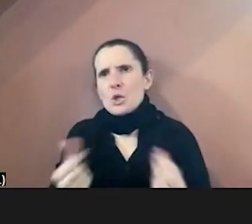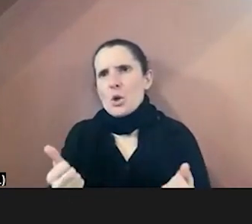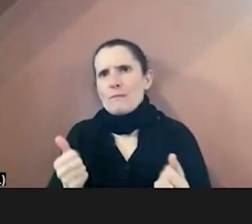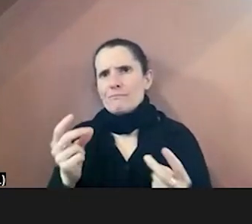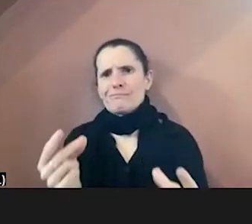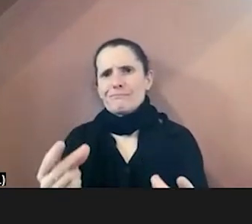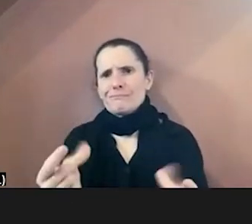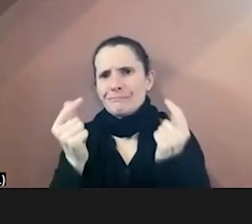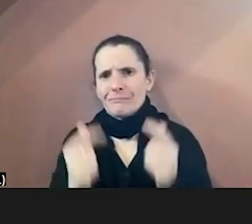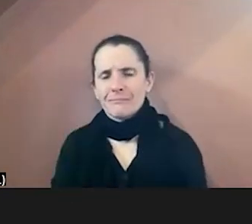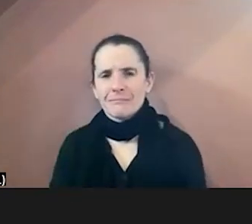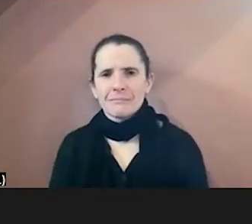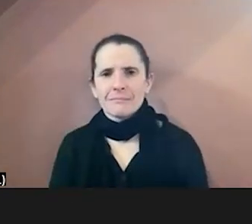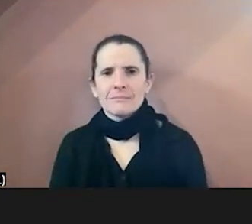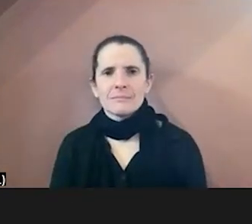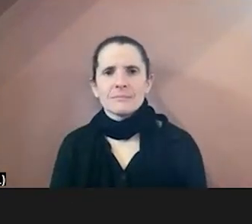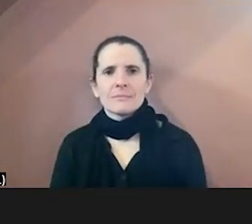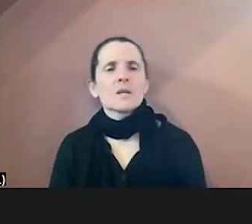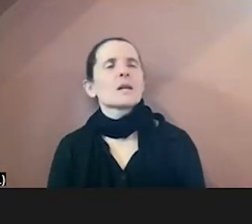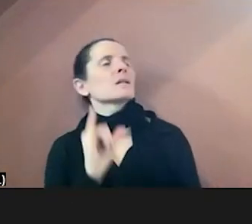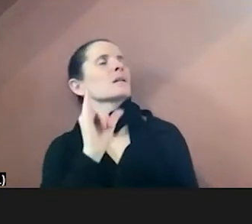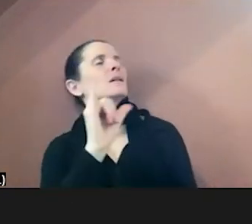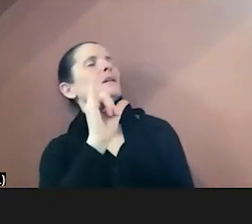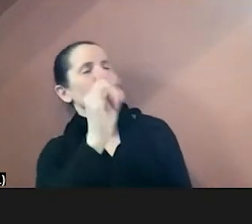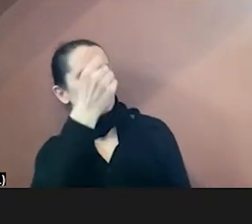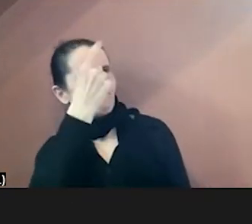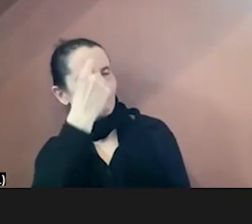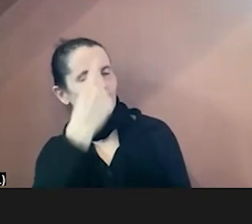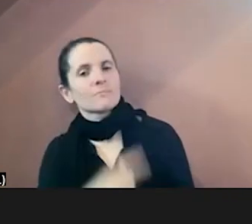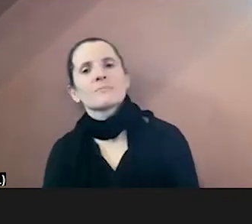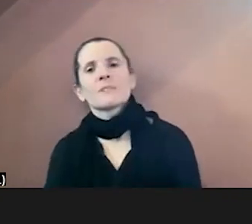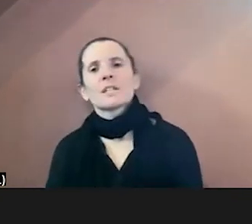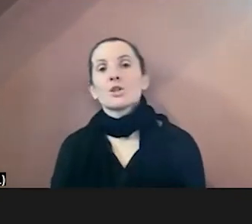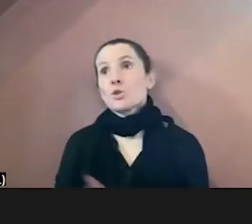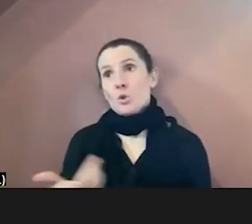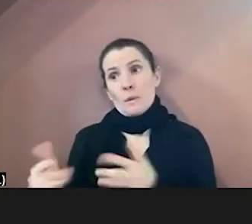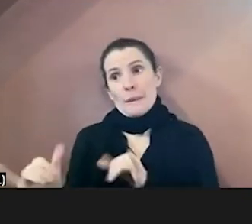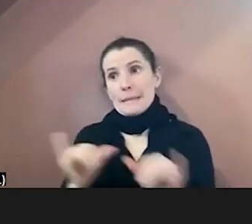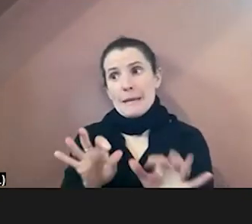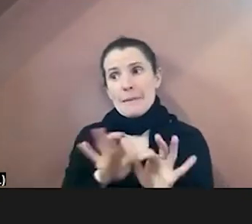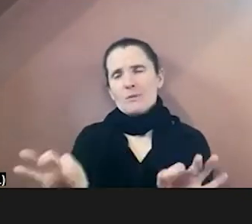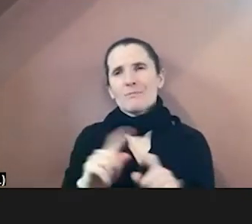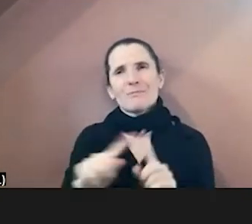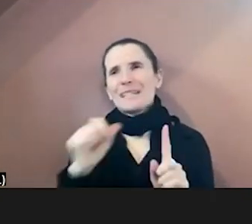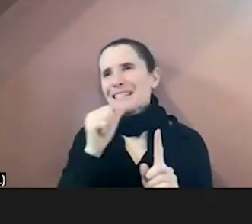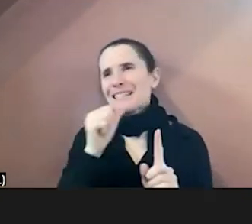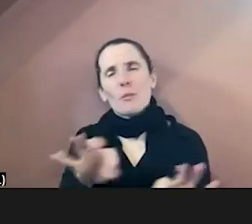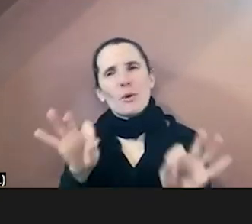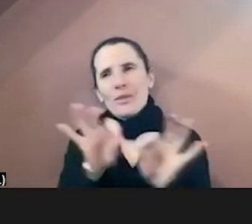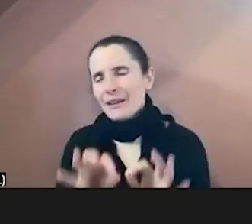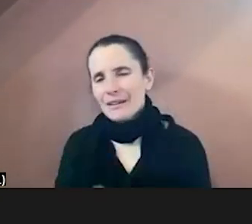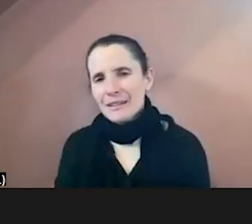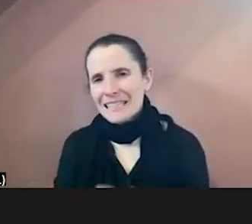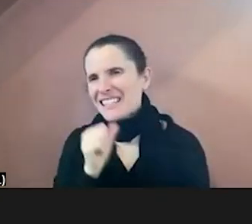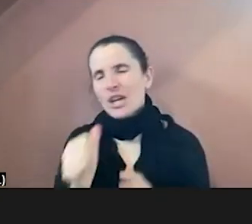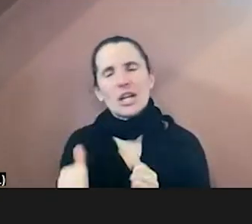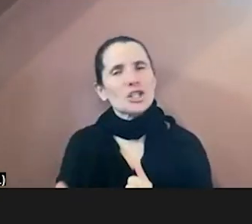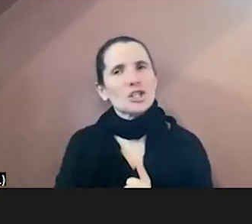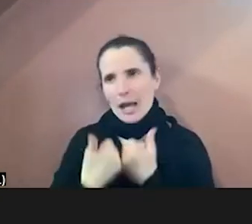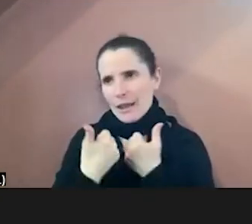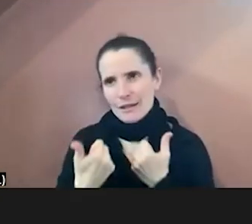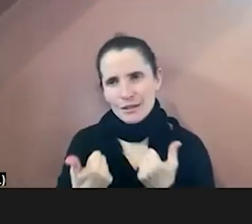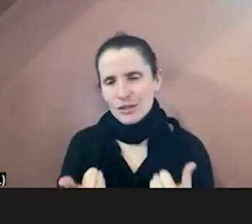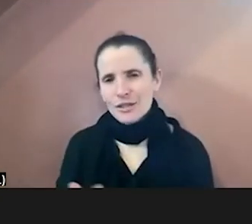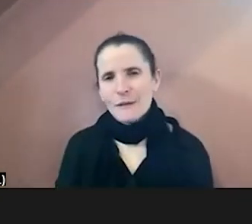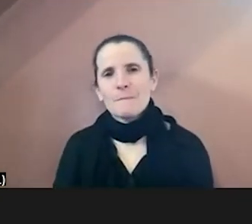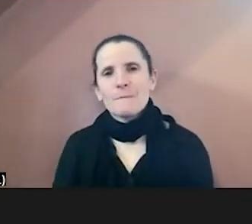milliseconds. Oh, I see. With the same algorithm. So it's not really challenging from the combinatorial point